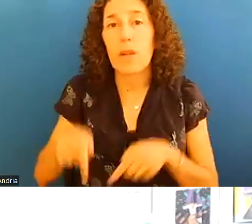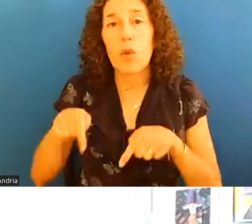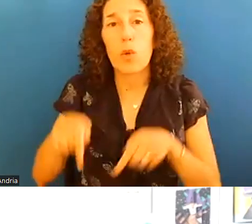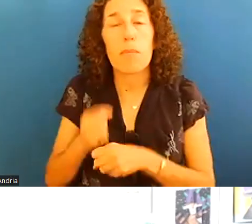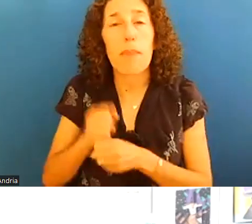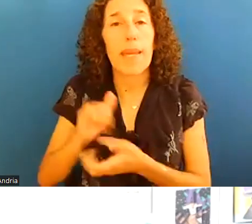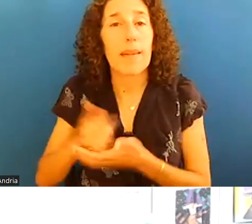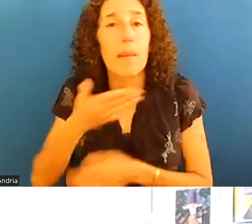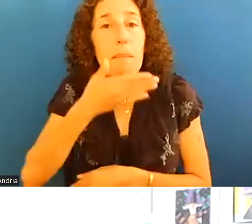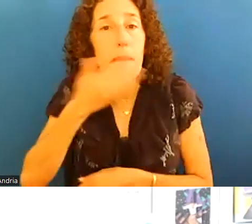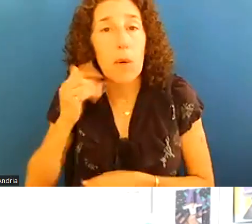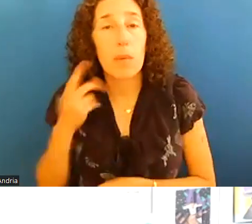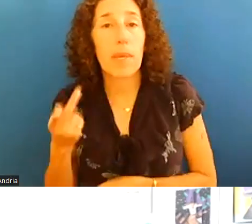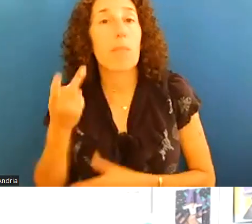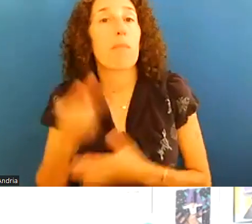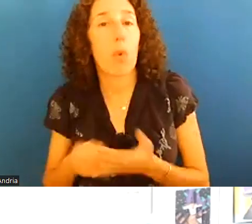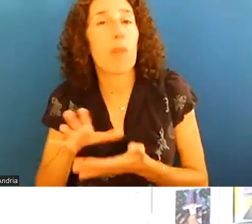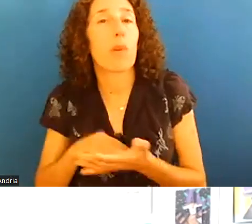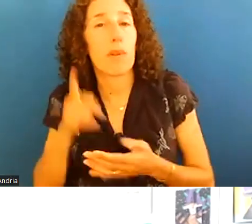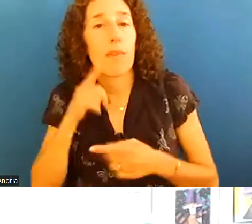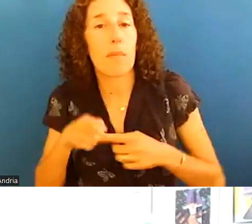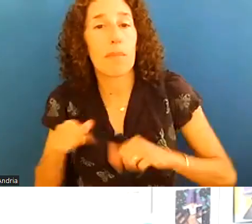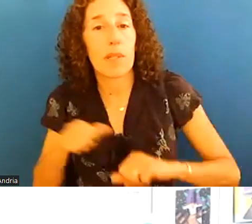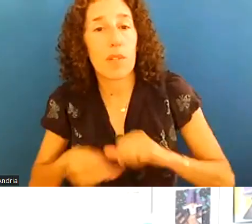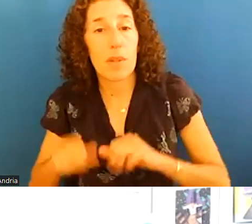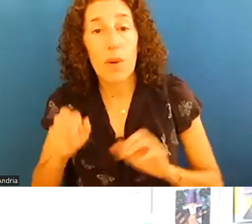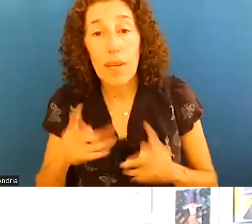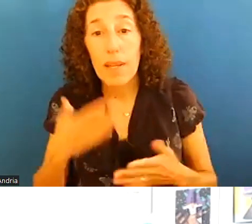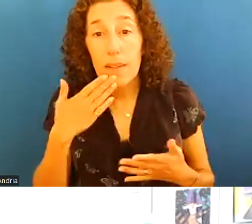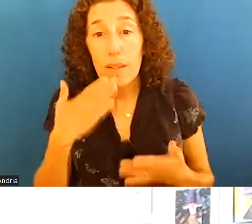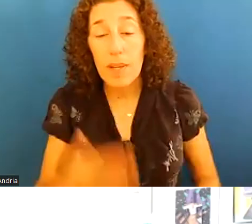Thank you so much for sharing, Stacey. So Mary, I will pass it over to you.